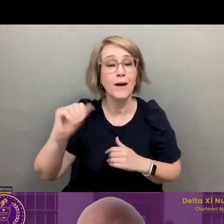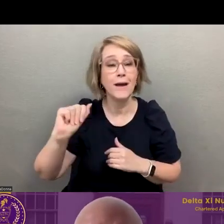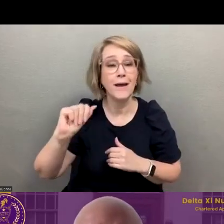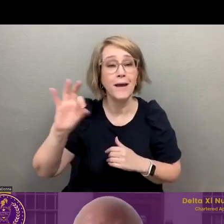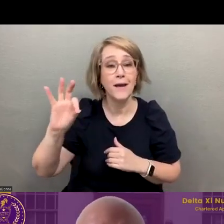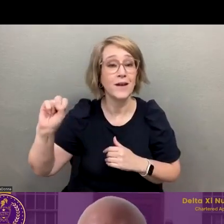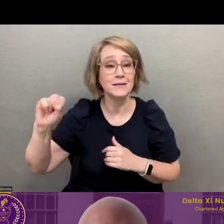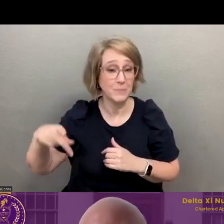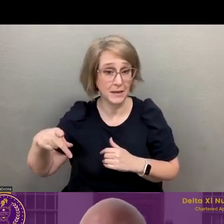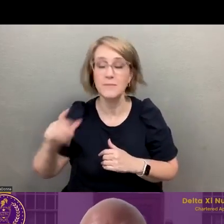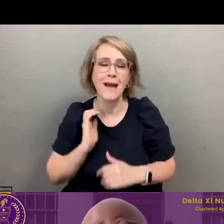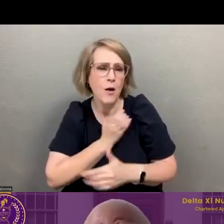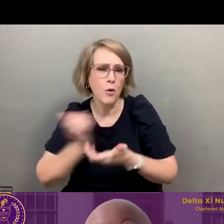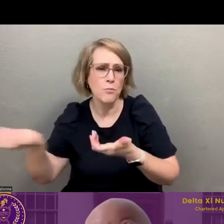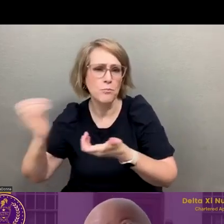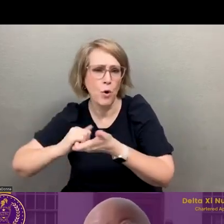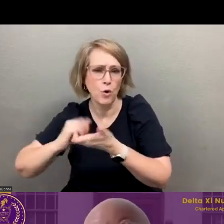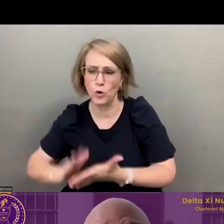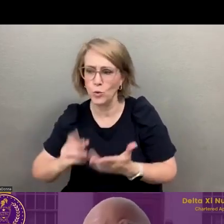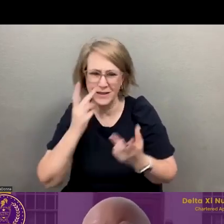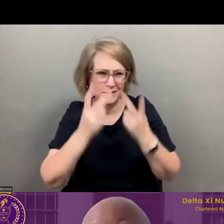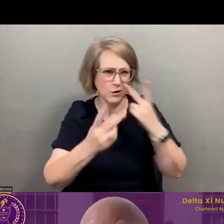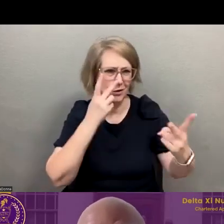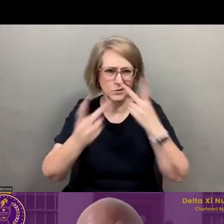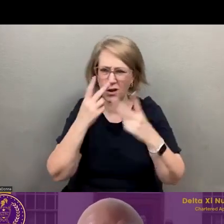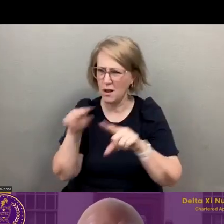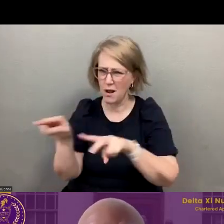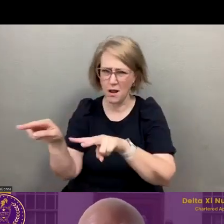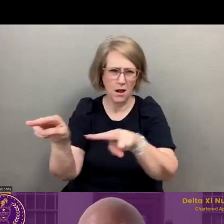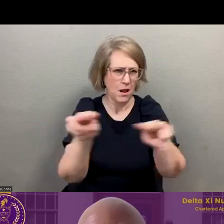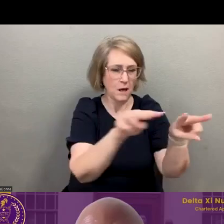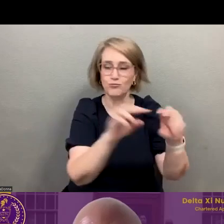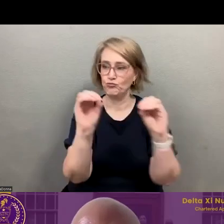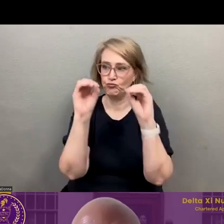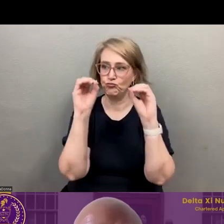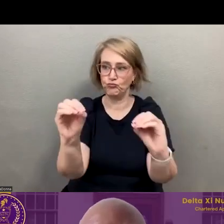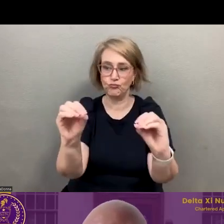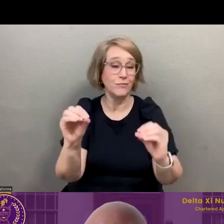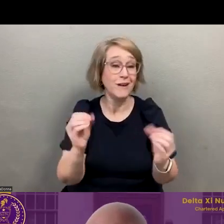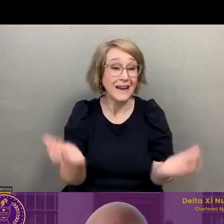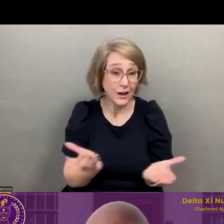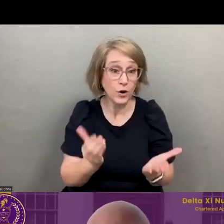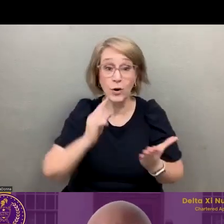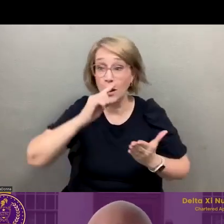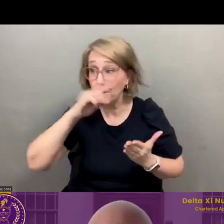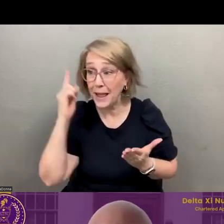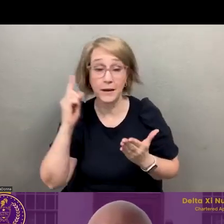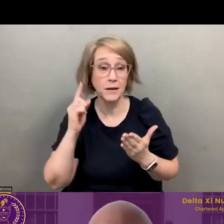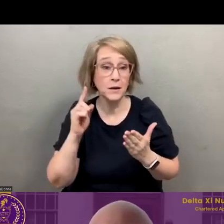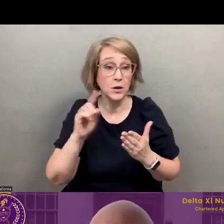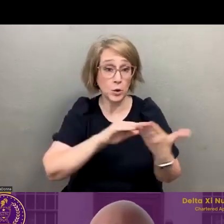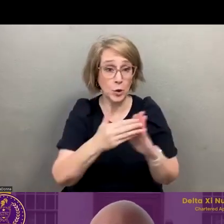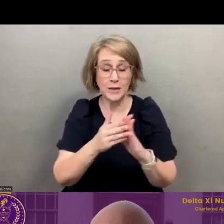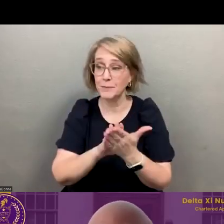our collaborative partners, we saw that suicide rates were climbing for Black communities and within the United States. And so as a result of